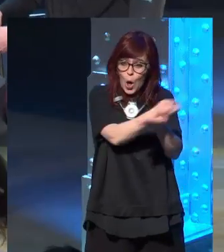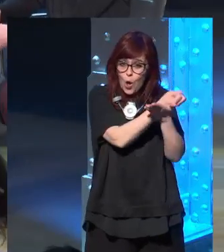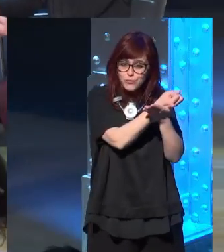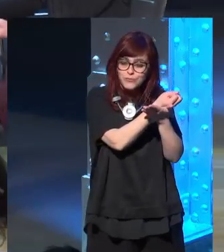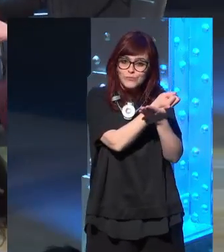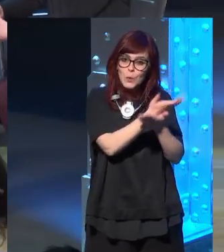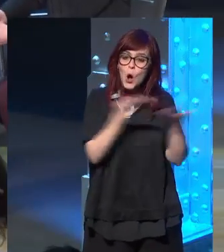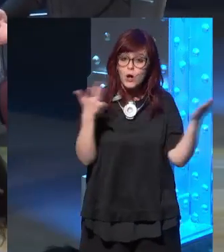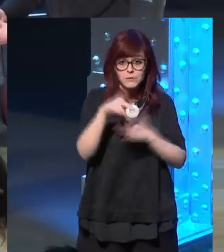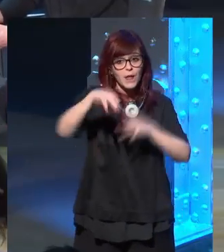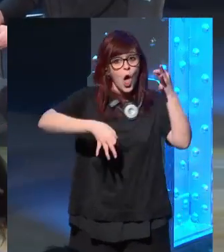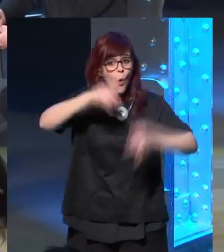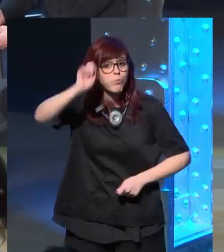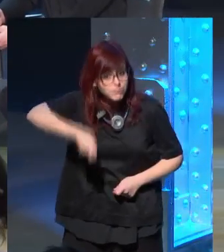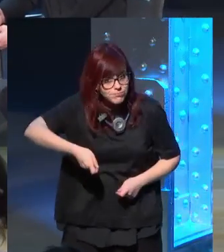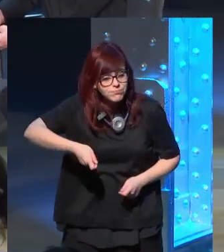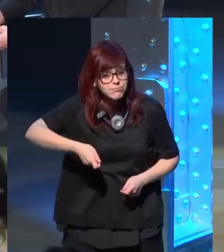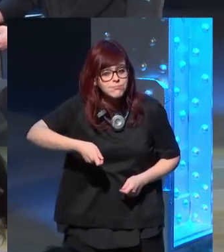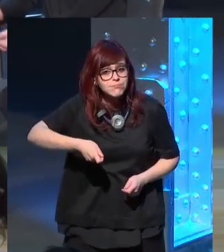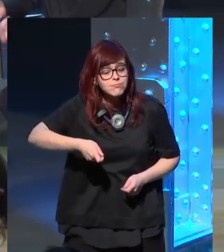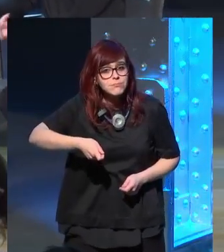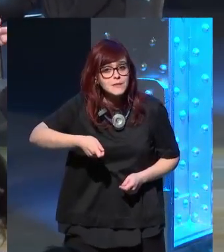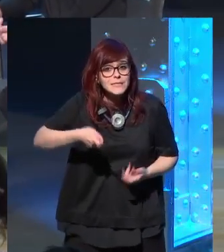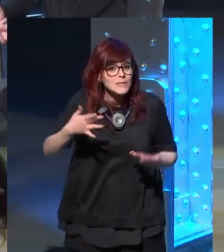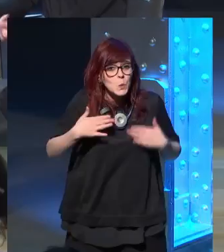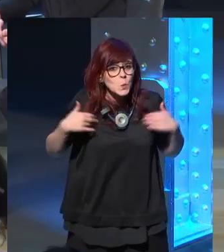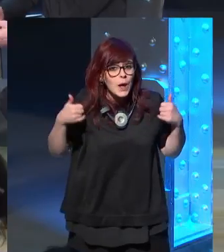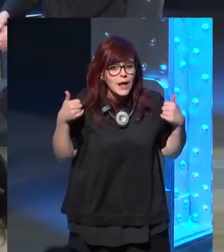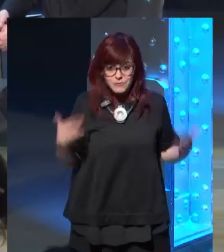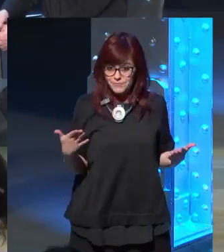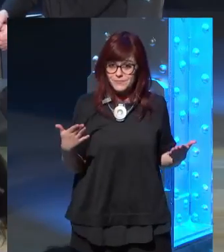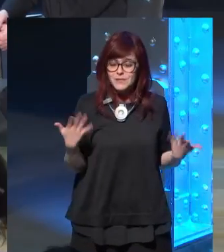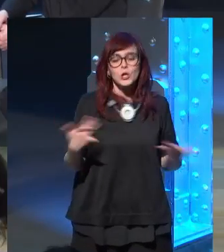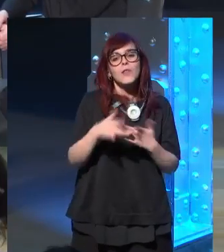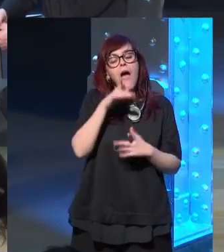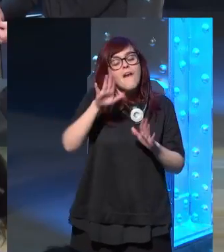judicial system, whatever it is, and sort of trust is sort of